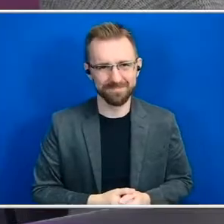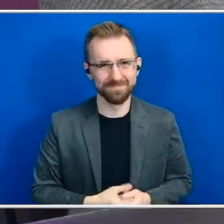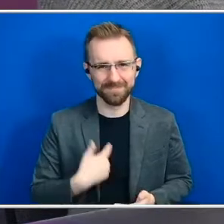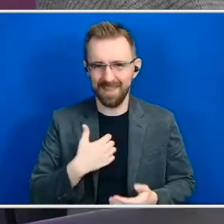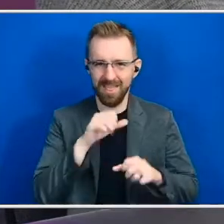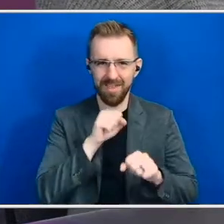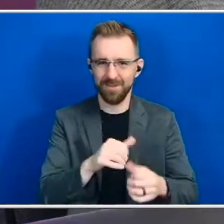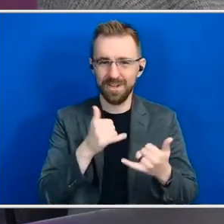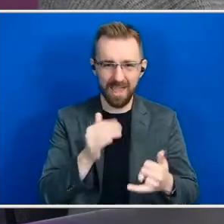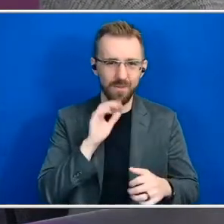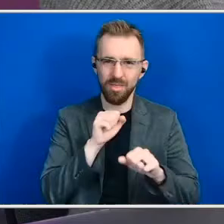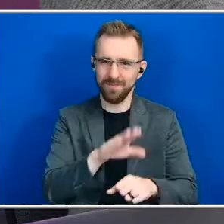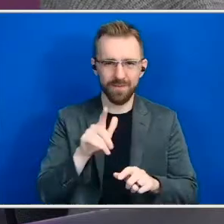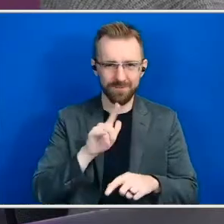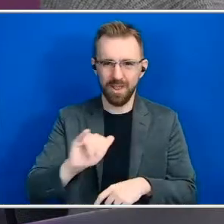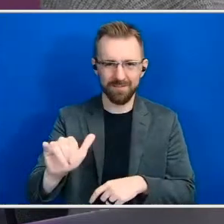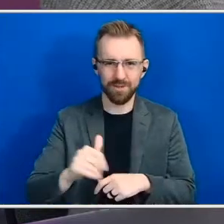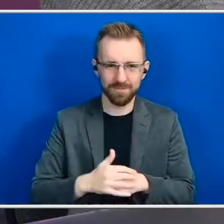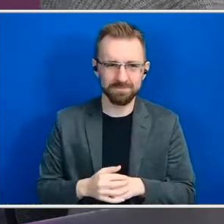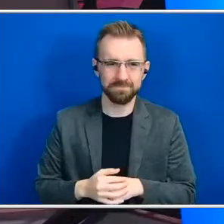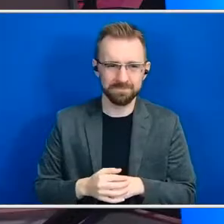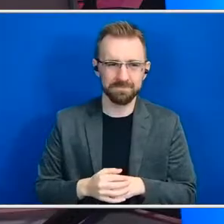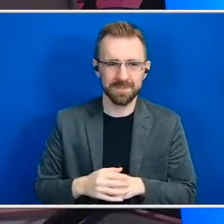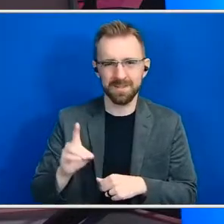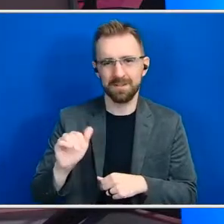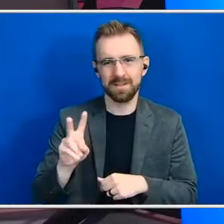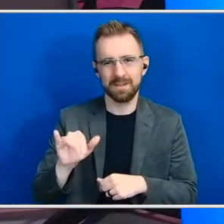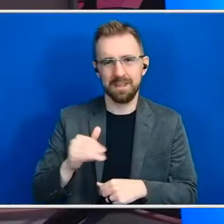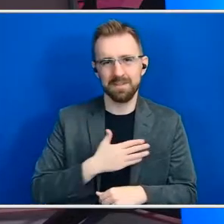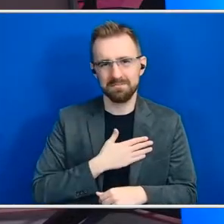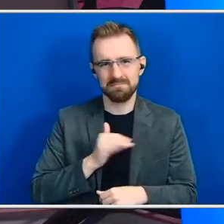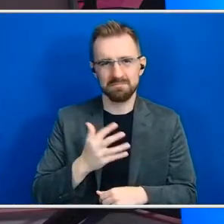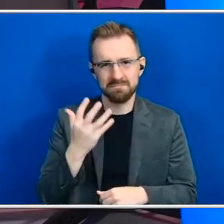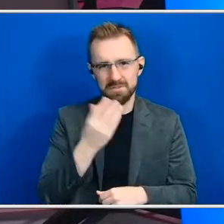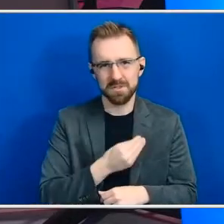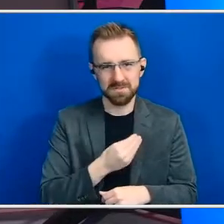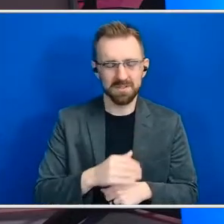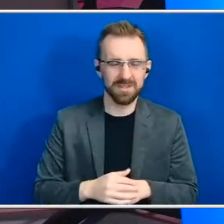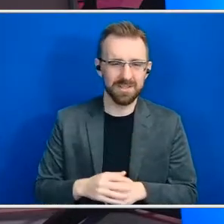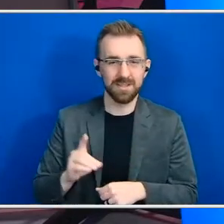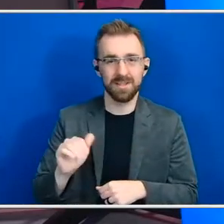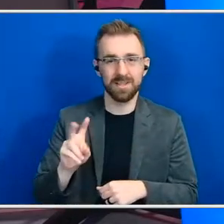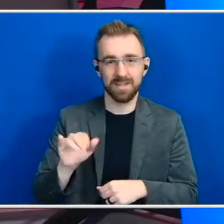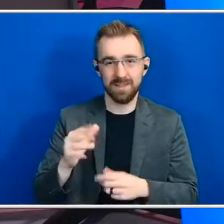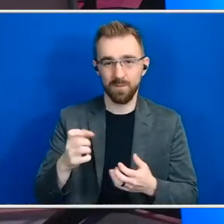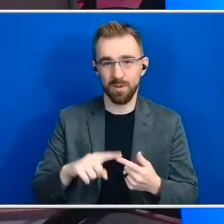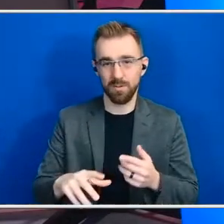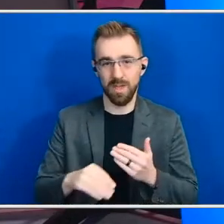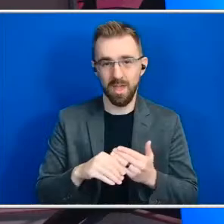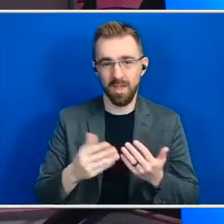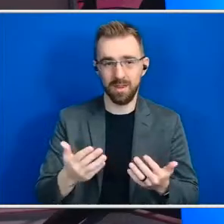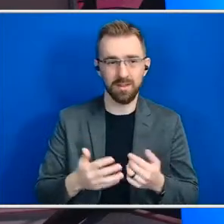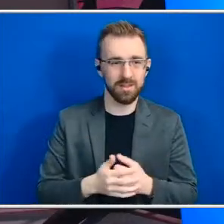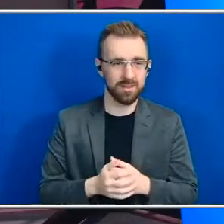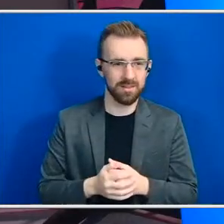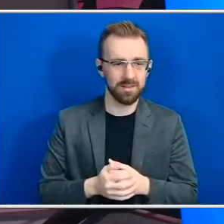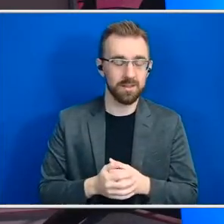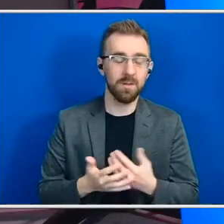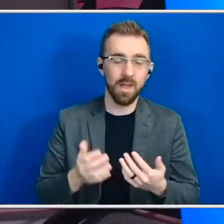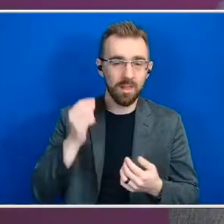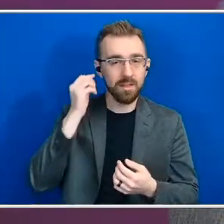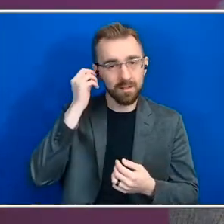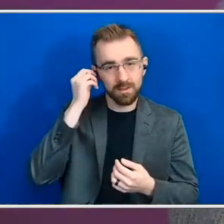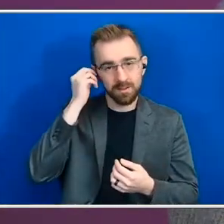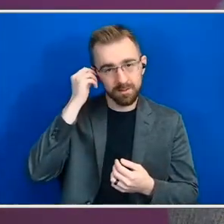forever. Oh, Davy, that's beautiful, Steve. Davy, anything you want to add? Well, Steve and I did get married